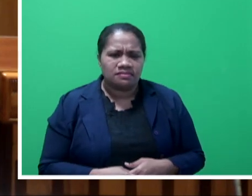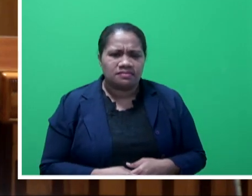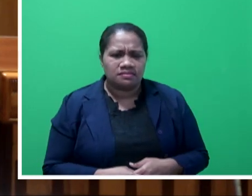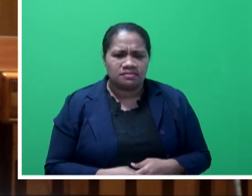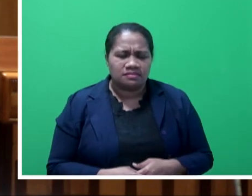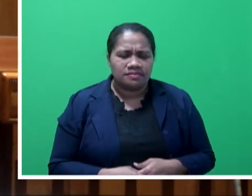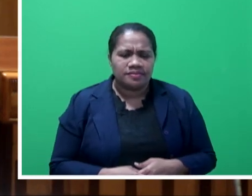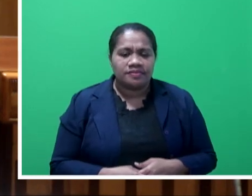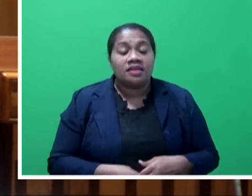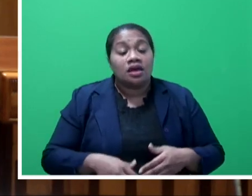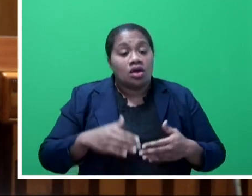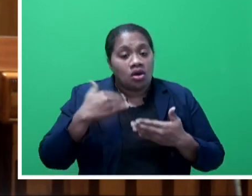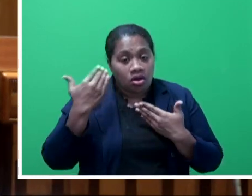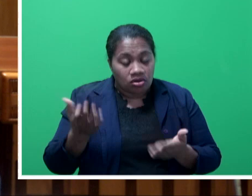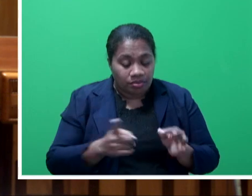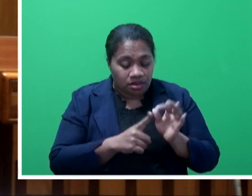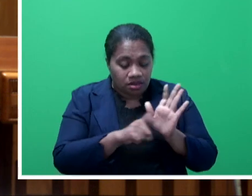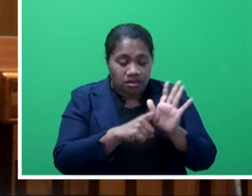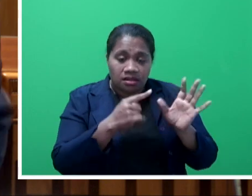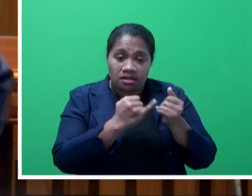Honorable Prasad said,